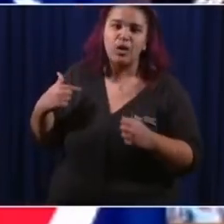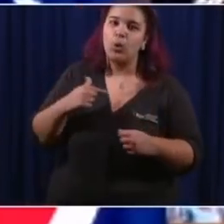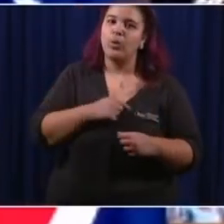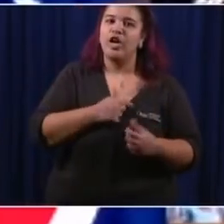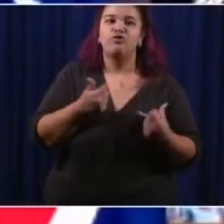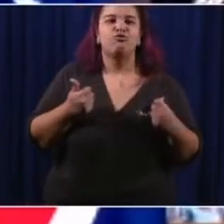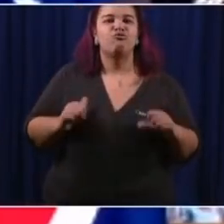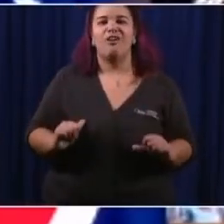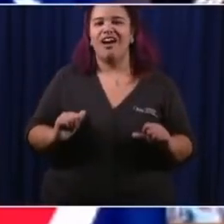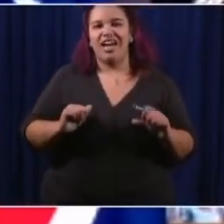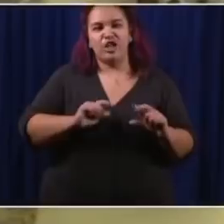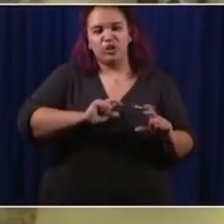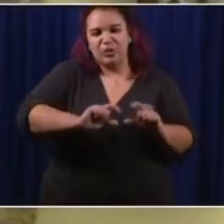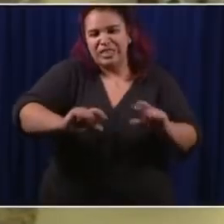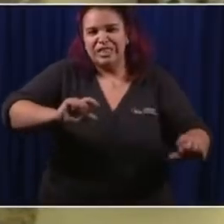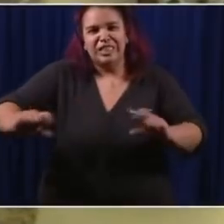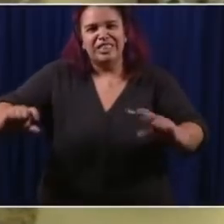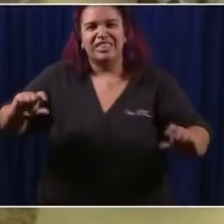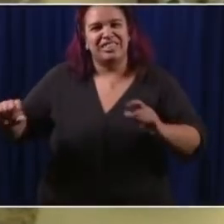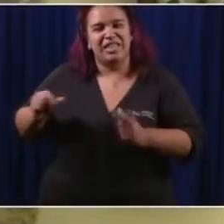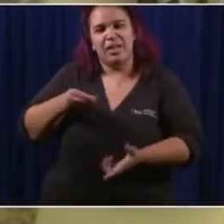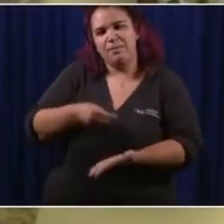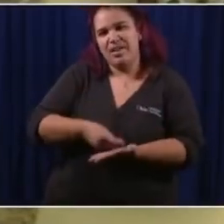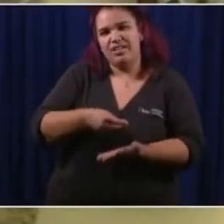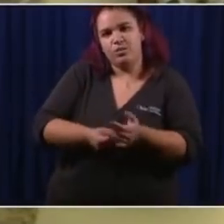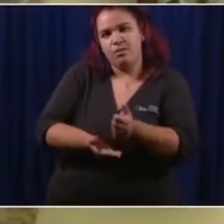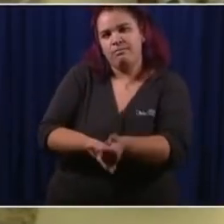can. Thank you.